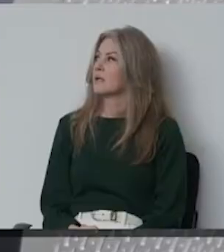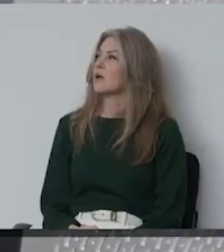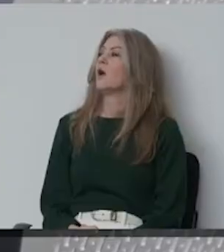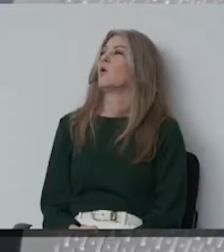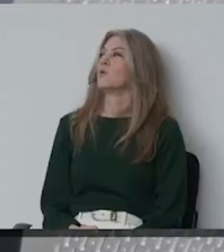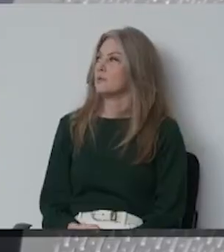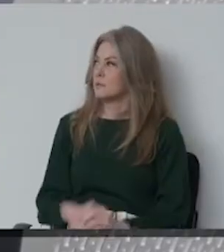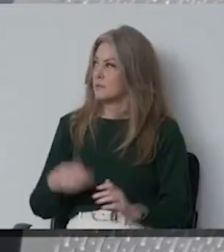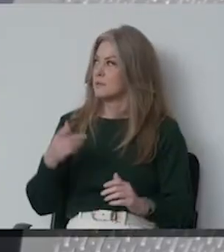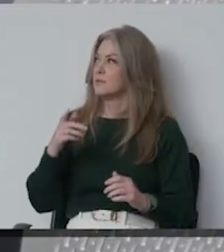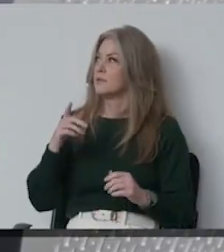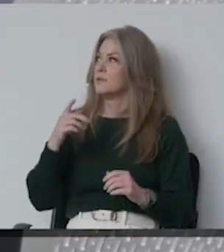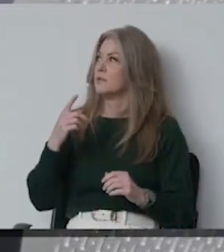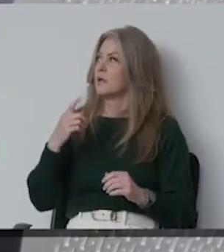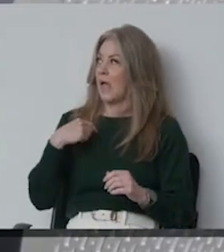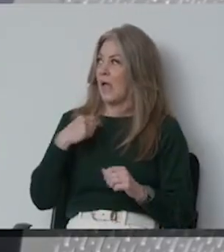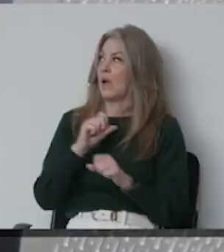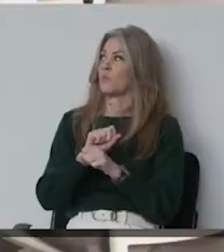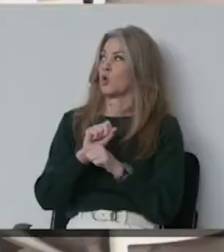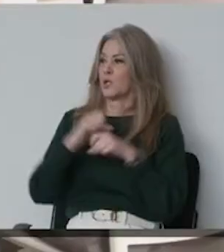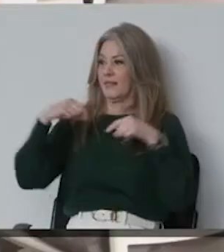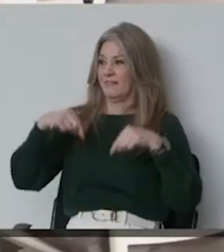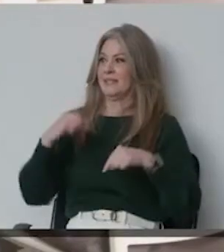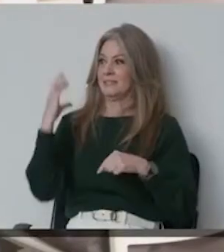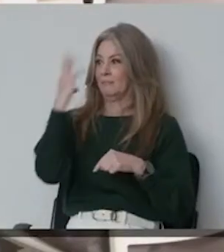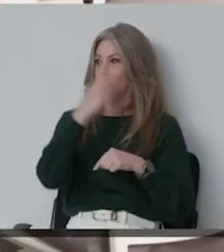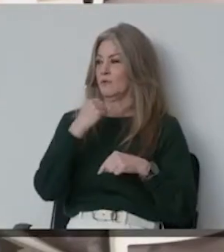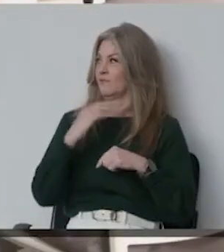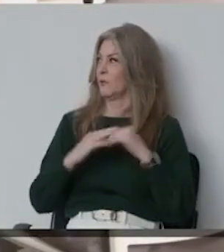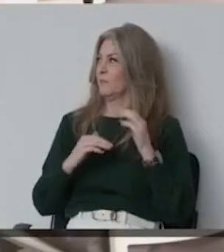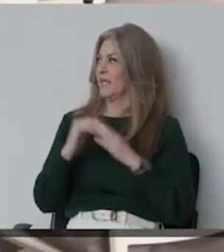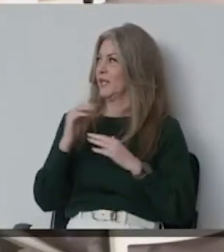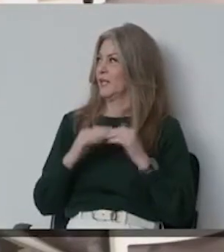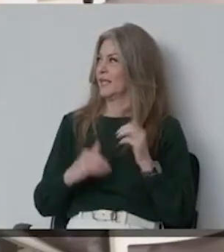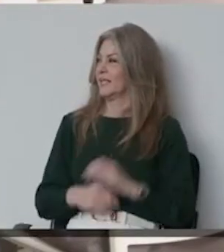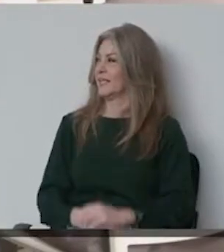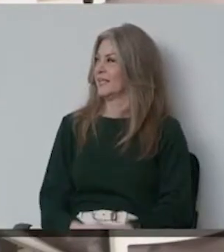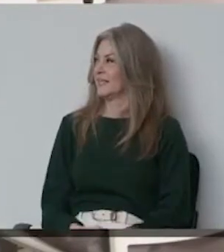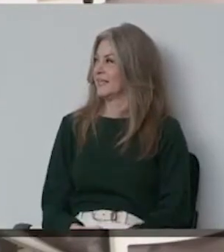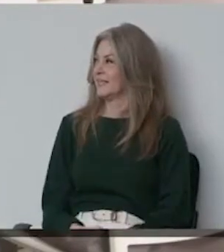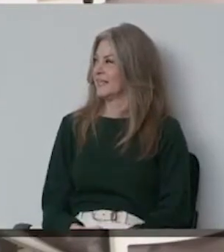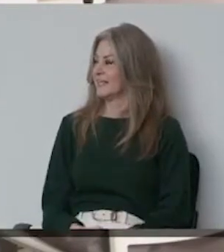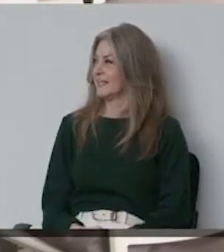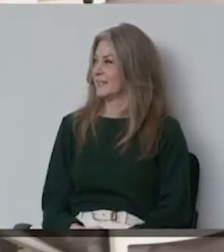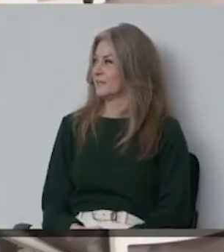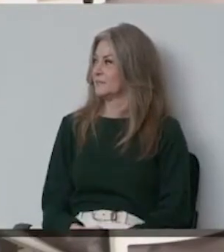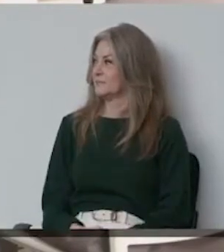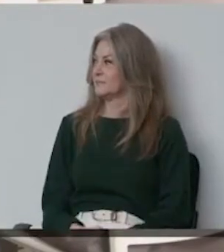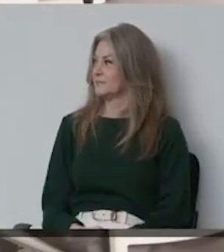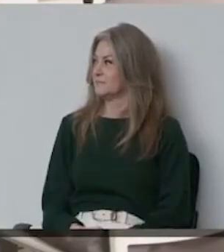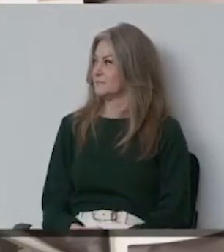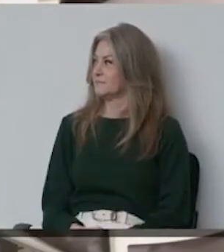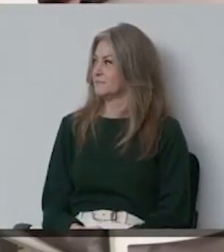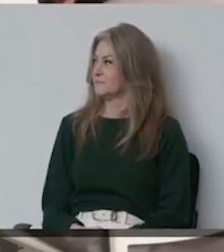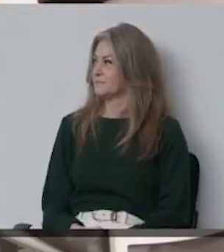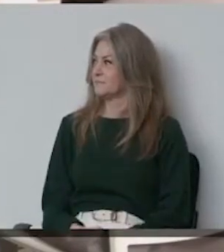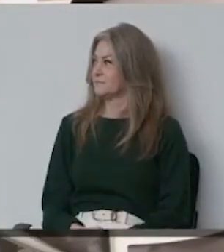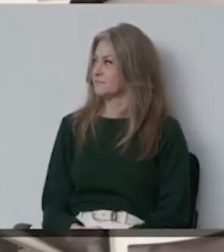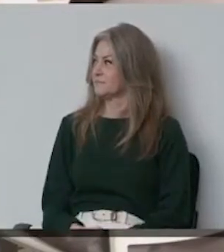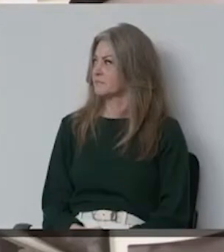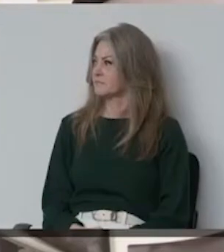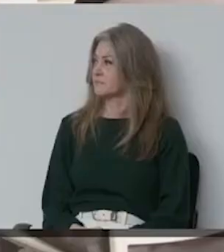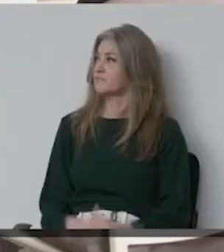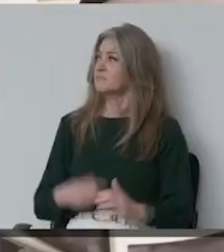Building, and whoever said they would move us out and move in, can't do it. I love this building. I